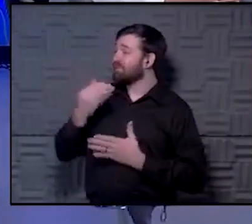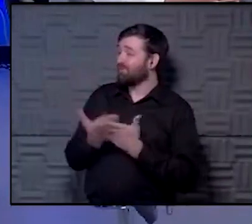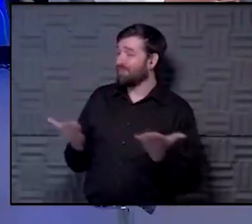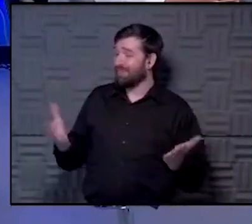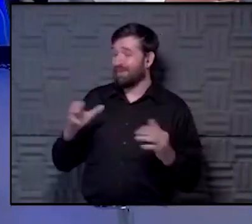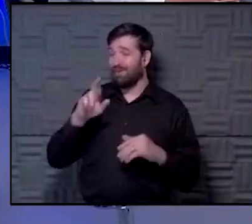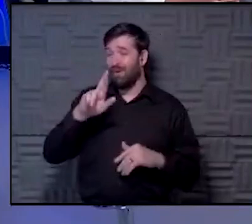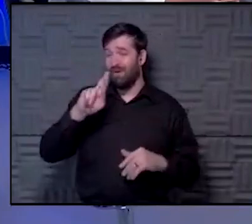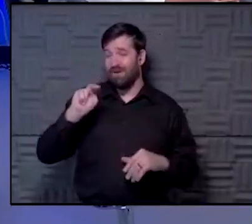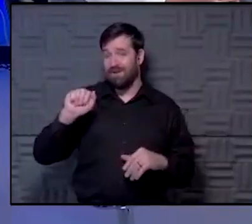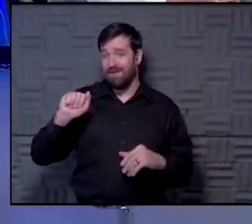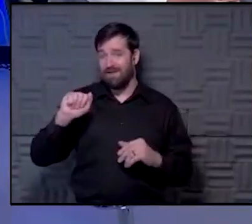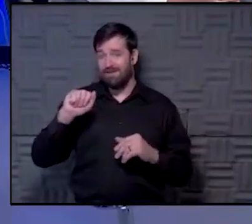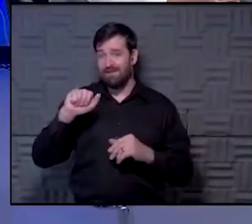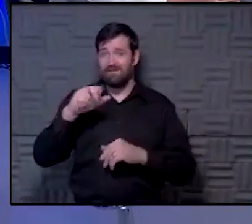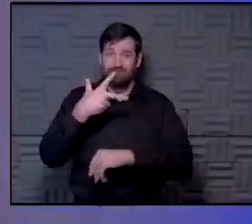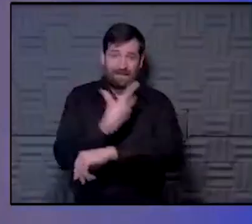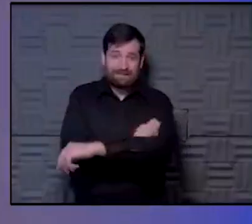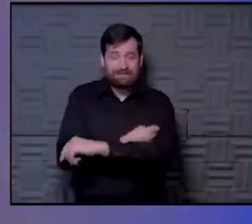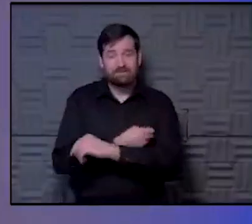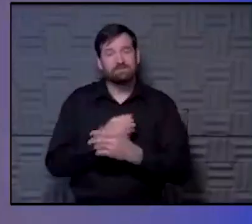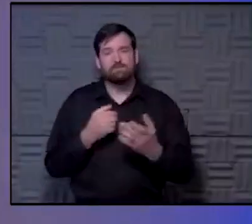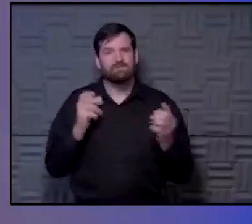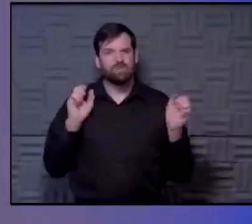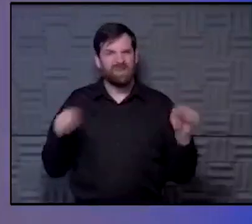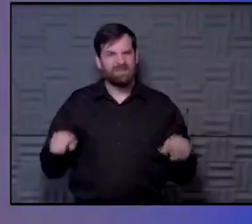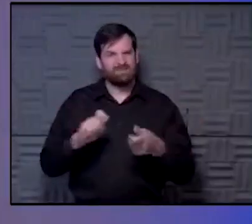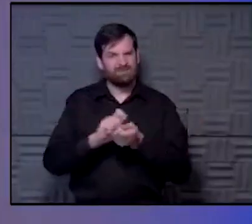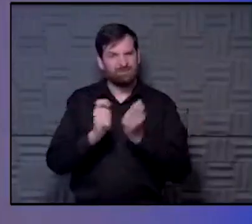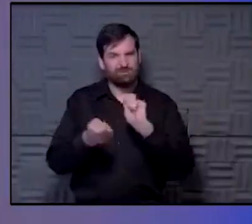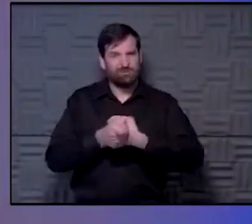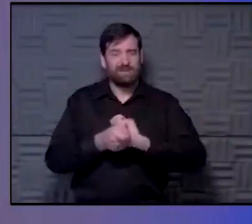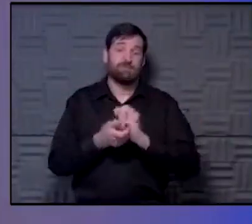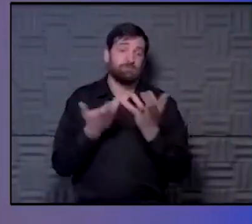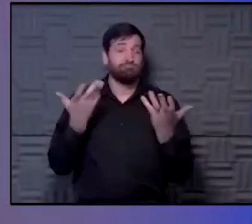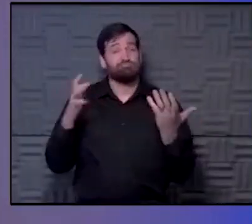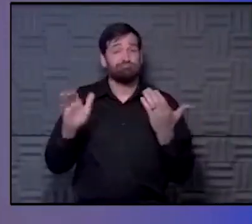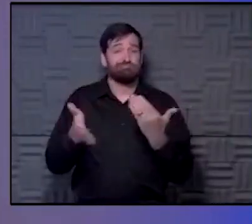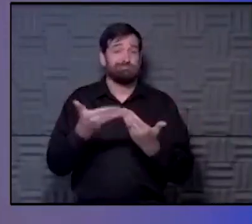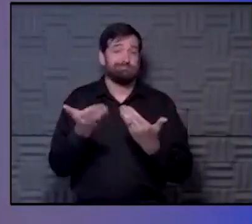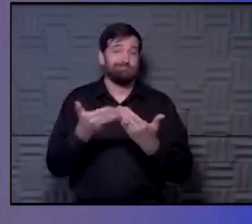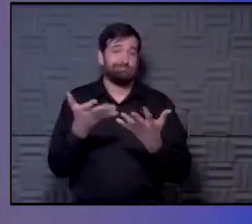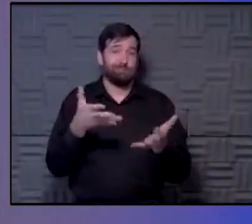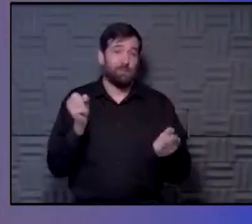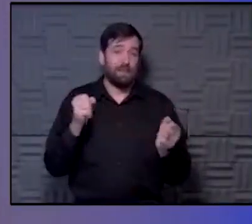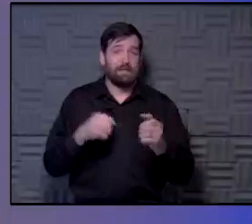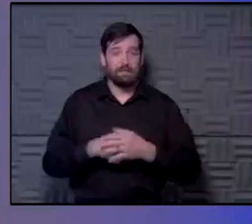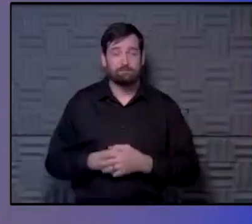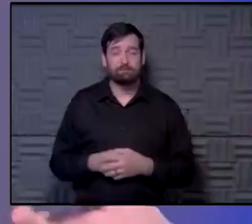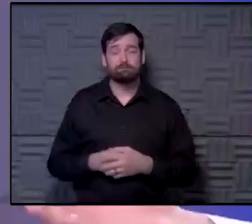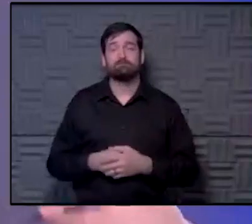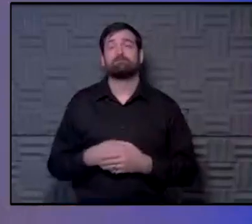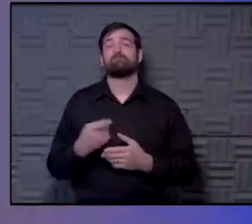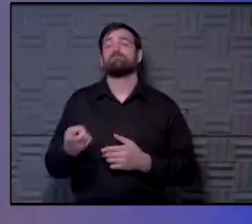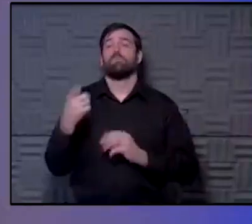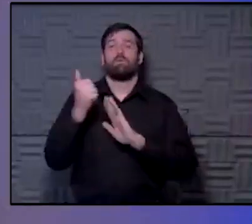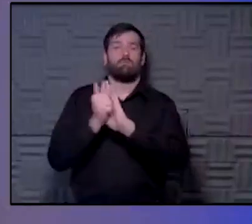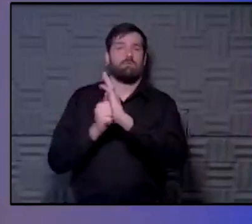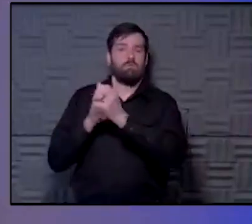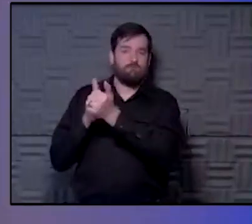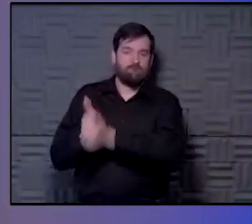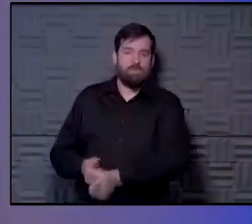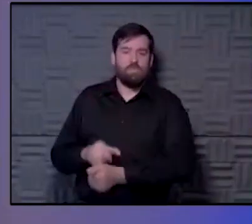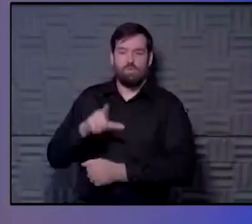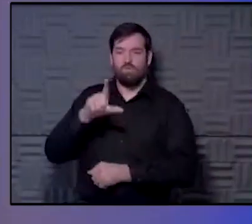RNA vaccines is that you can change them relatively quickly. One of the accounts I follow on